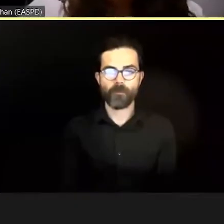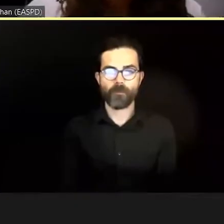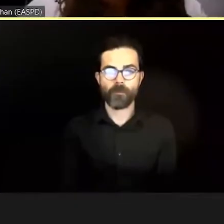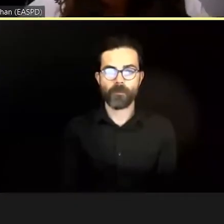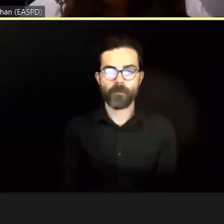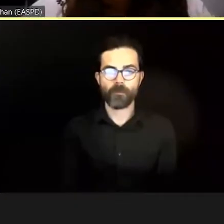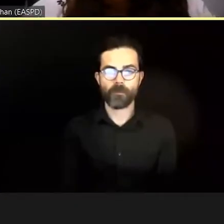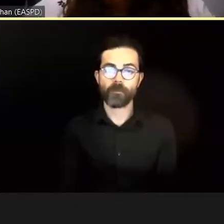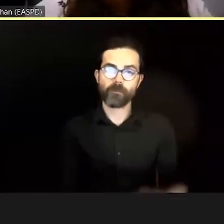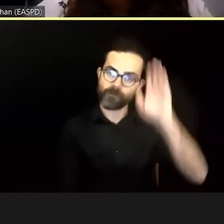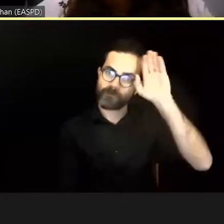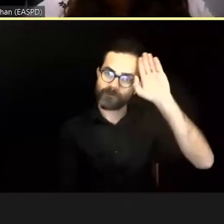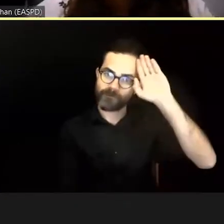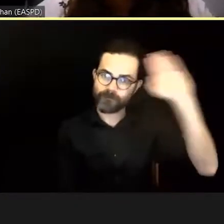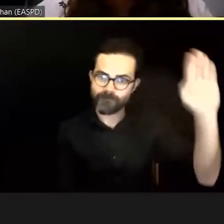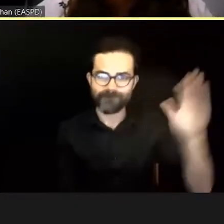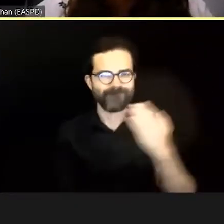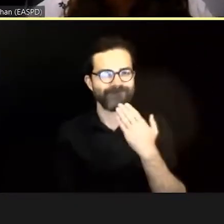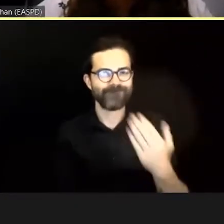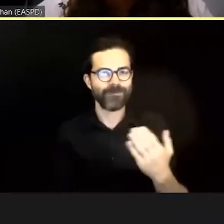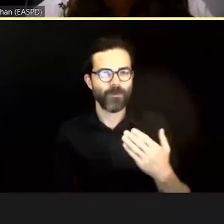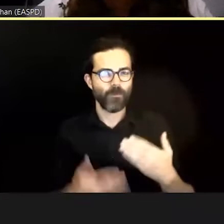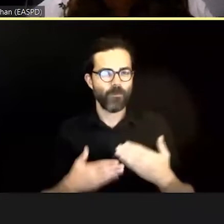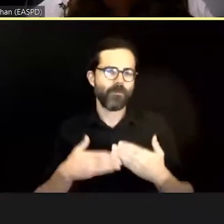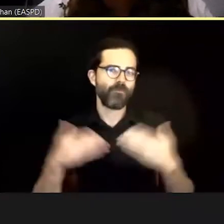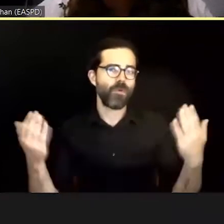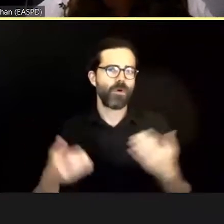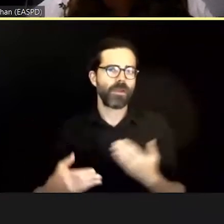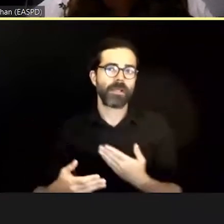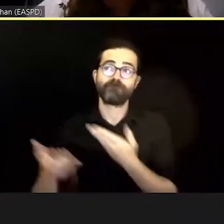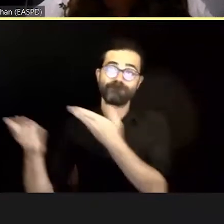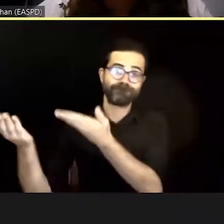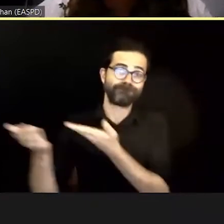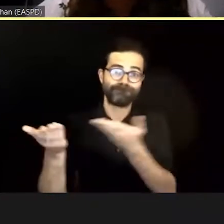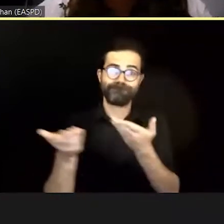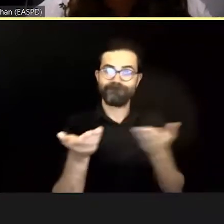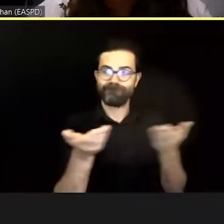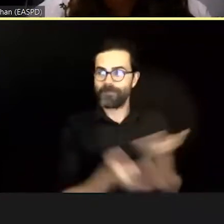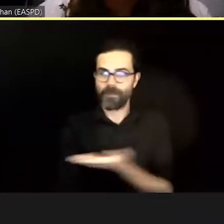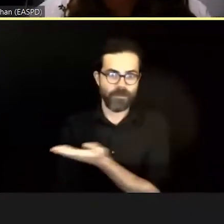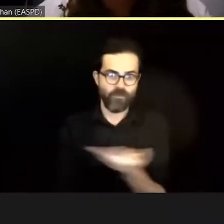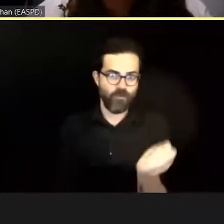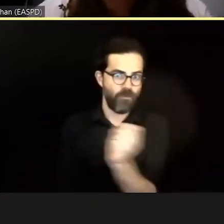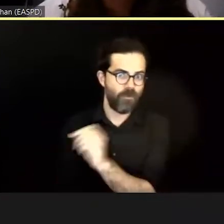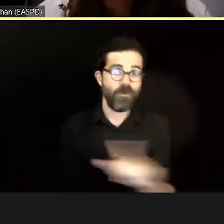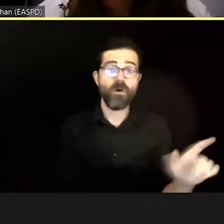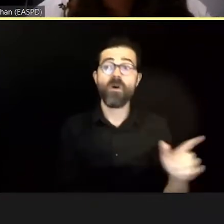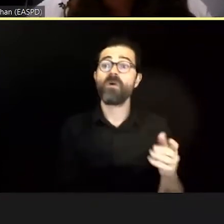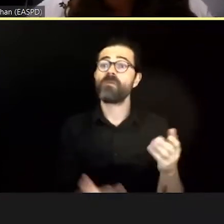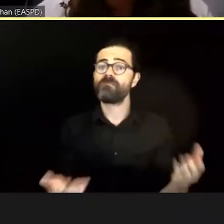Hello, good morning and welcome everybody. I'll just give it a few minutes to get started while more of you